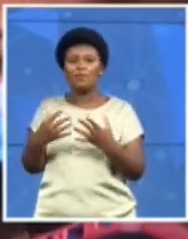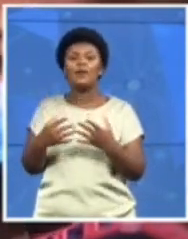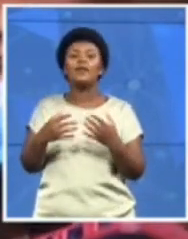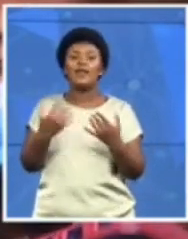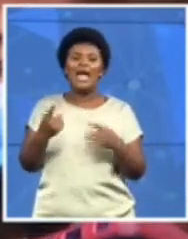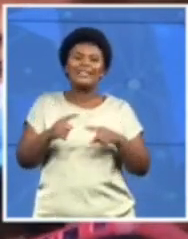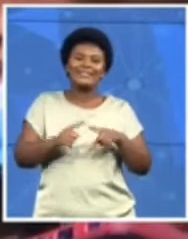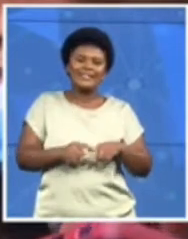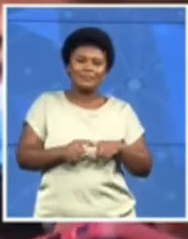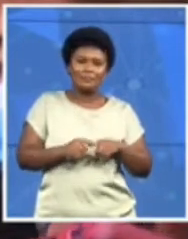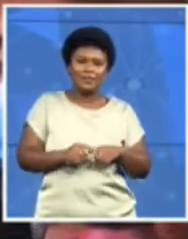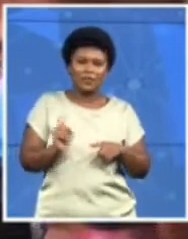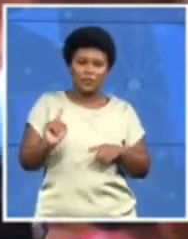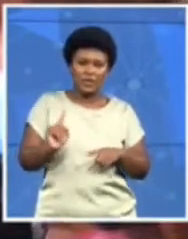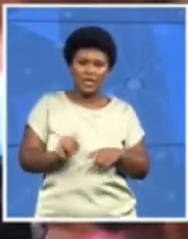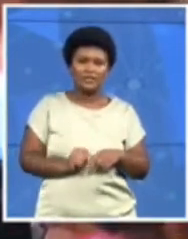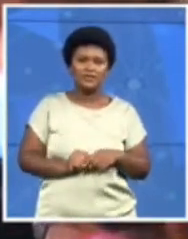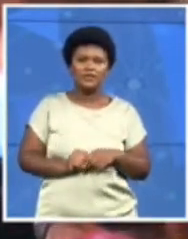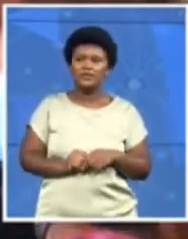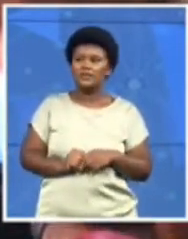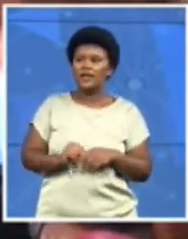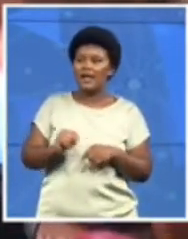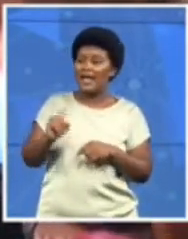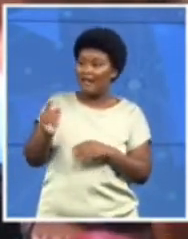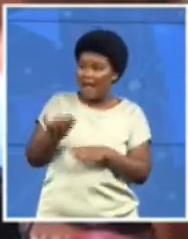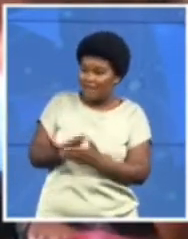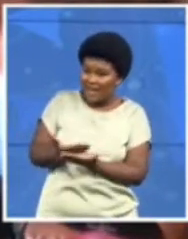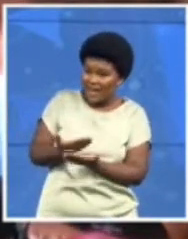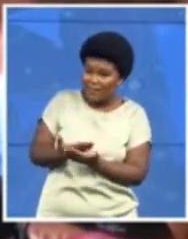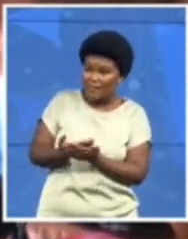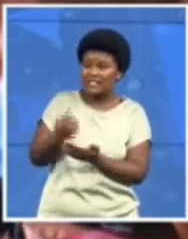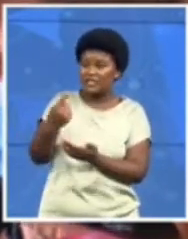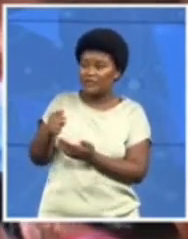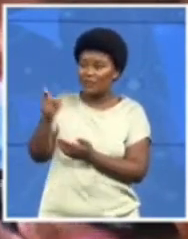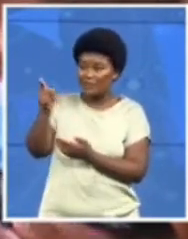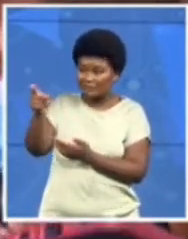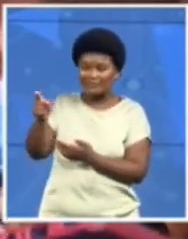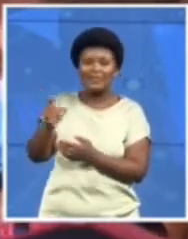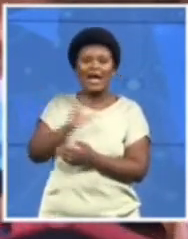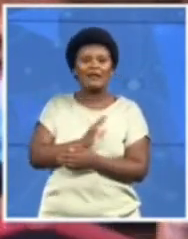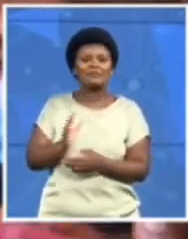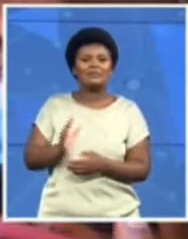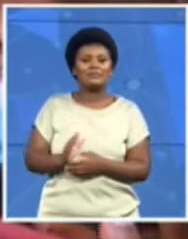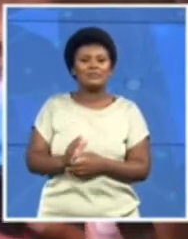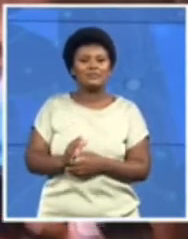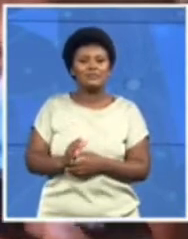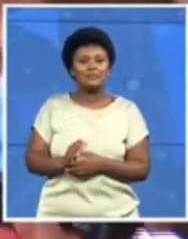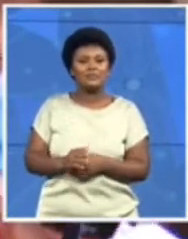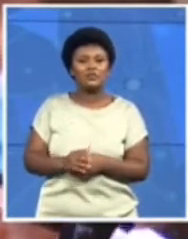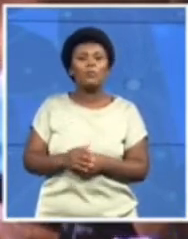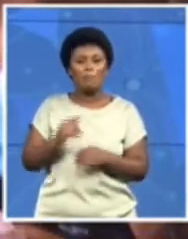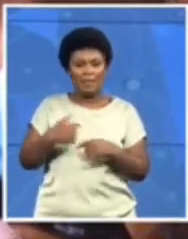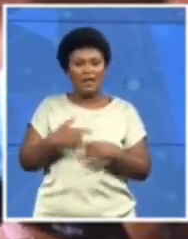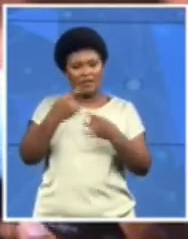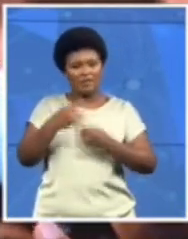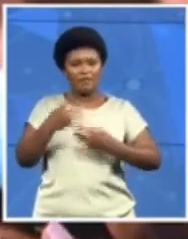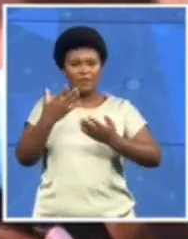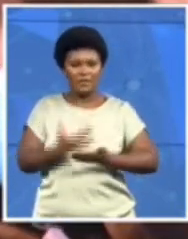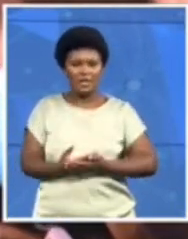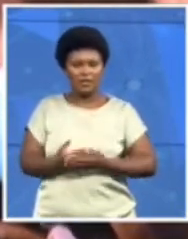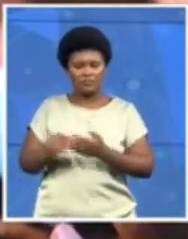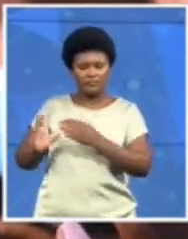on availability of that particular counsel. We will be able to search for. Mr. Godla, just to confirm, your client